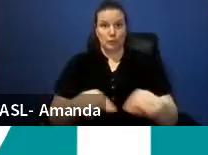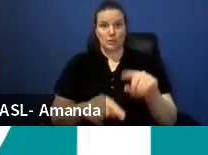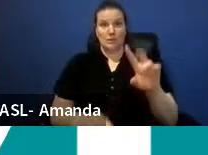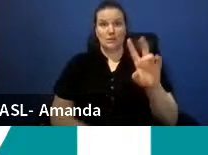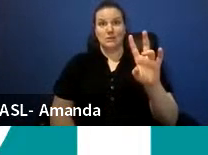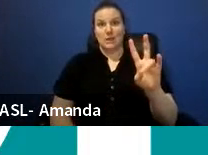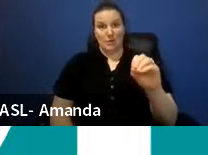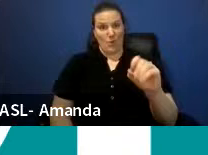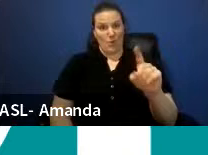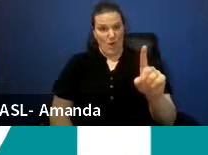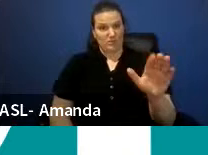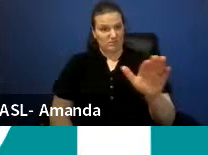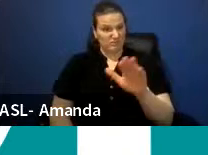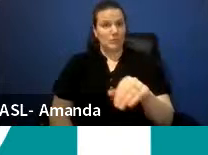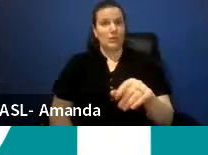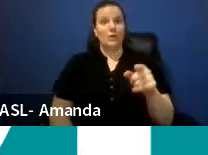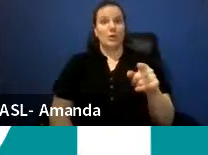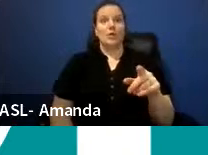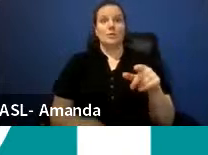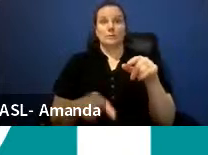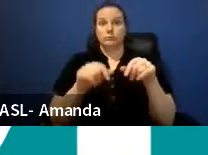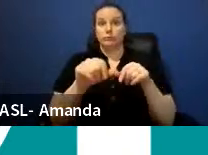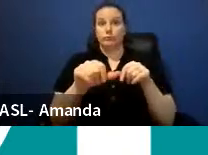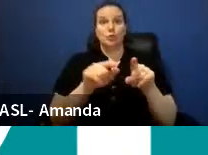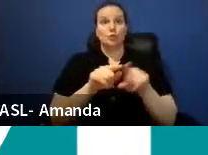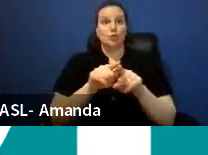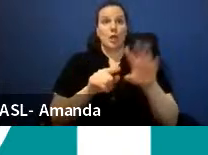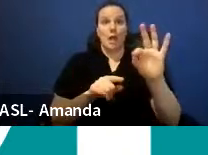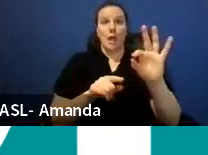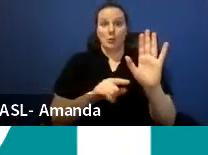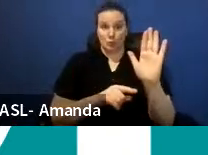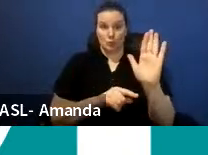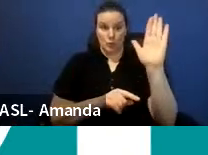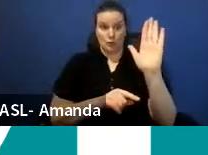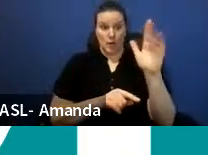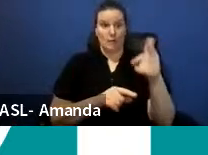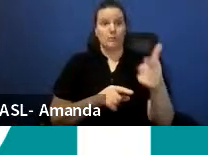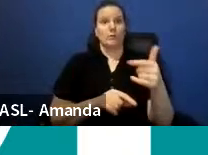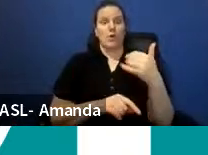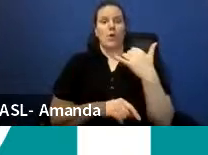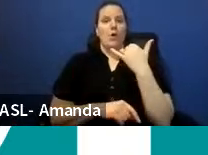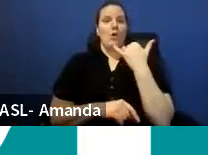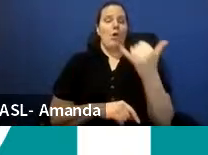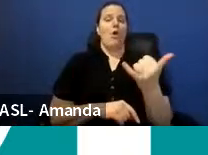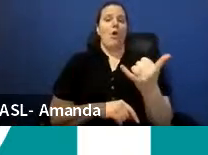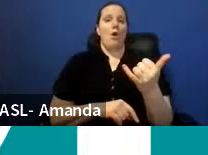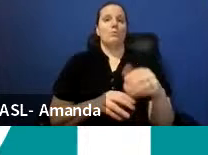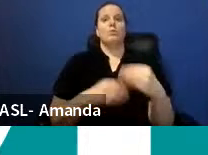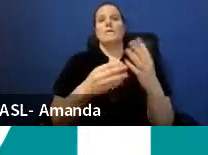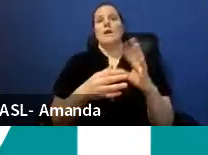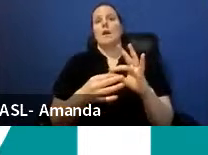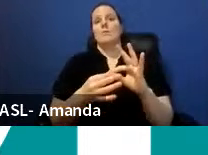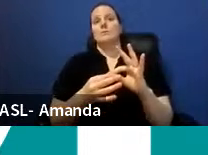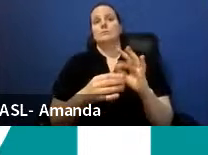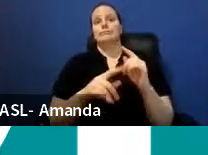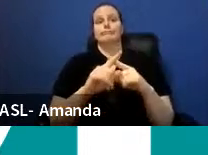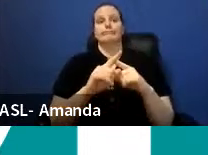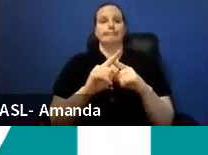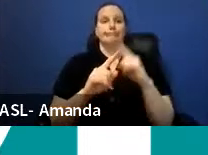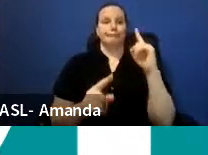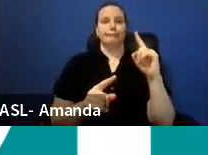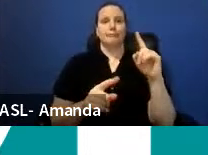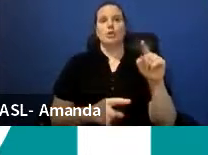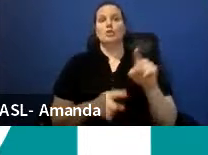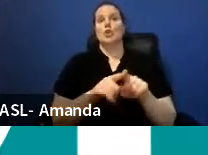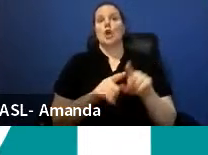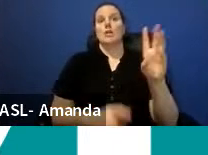701376. Go ahead and dial *9 to raise your hand. I will call on you to provide comments, and *6 to unmute yourself. We'd like